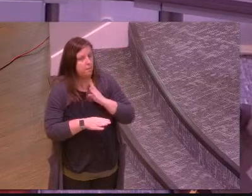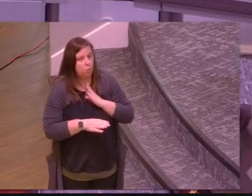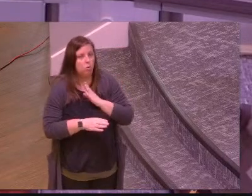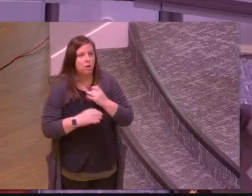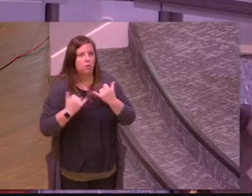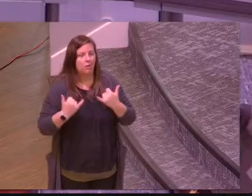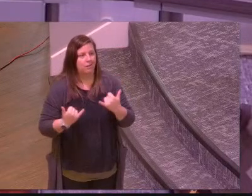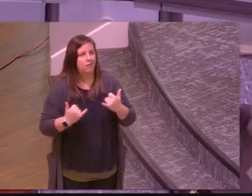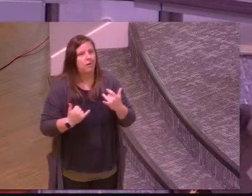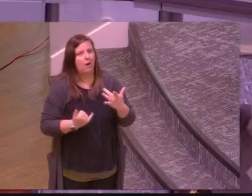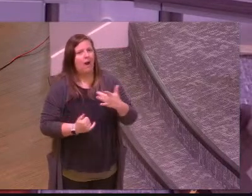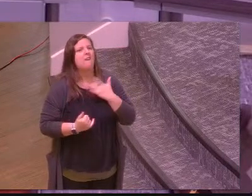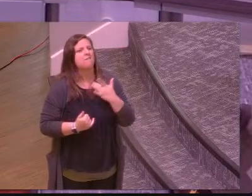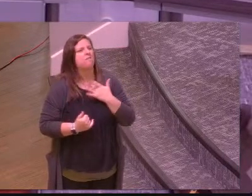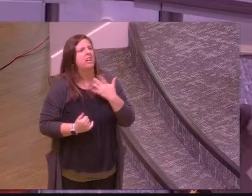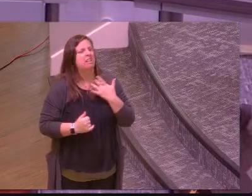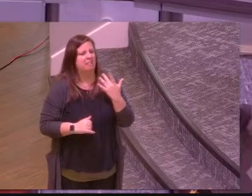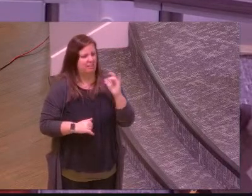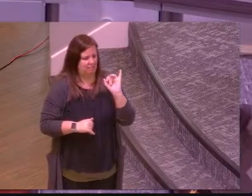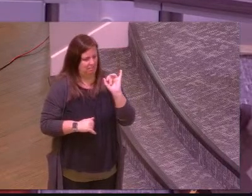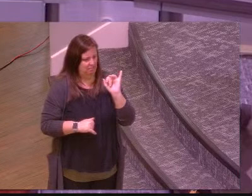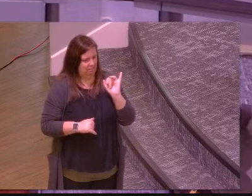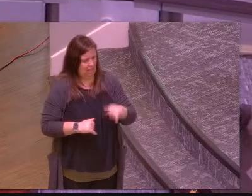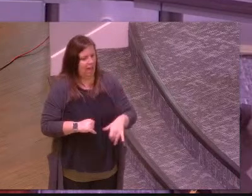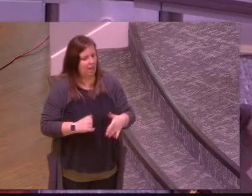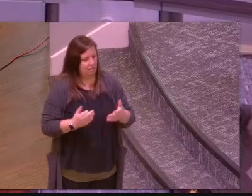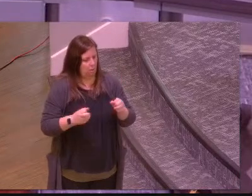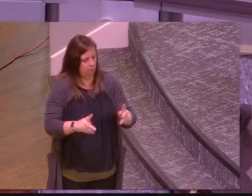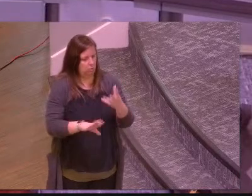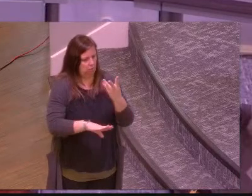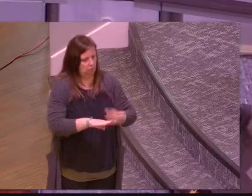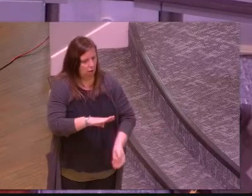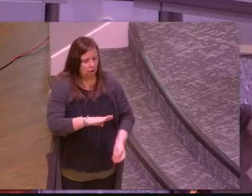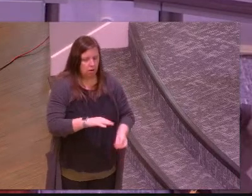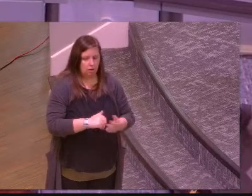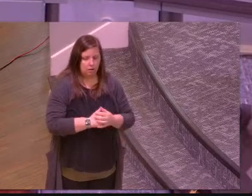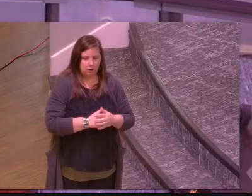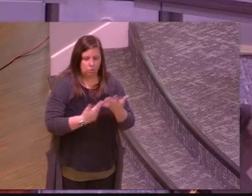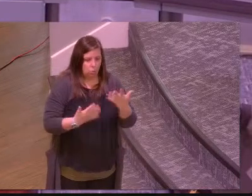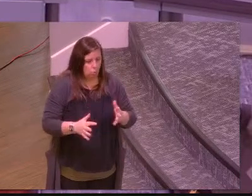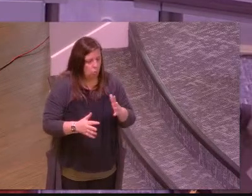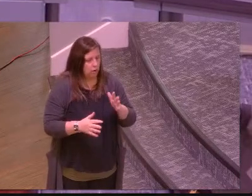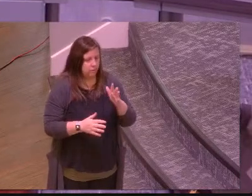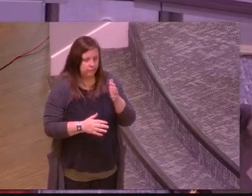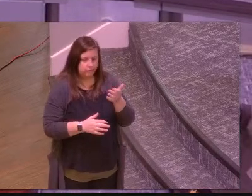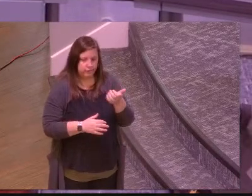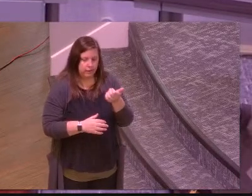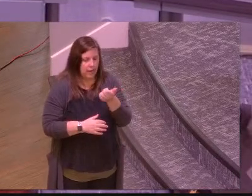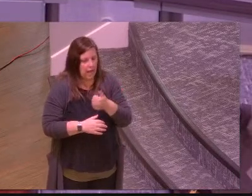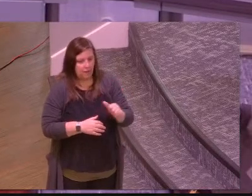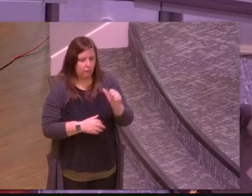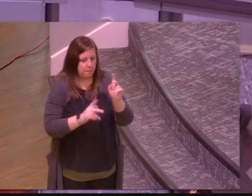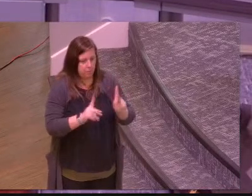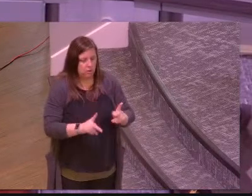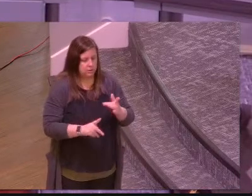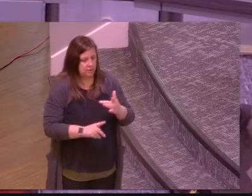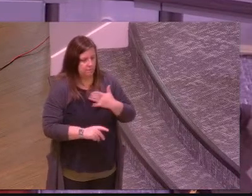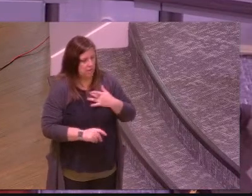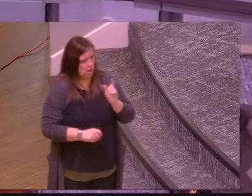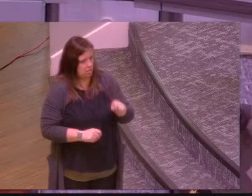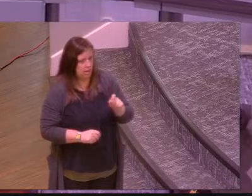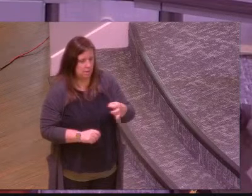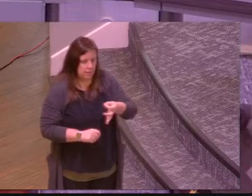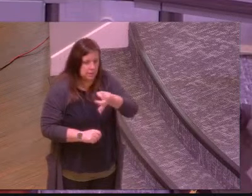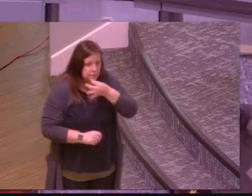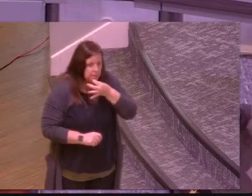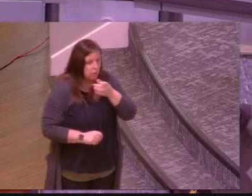help us. Again, not everybody try and be expert on everything or be in communication with every department, but to kind of divide